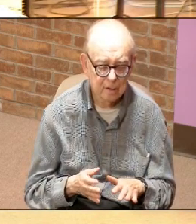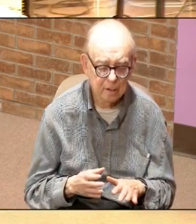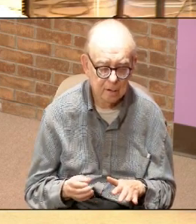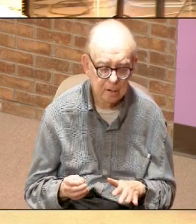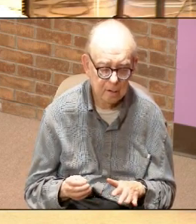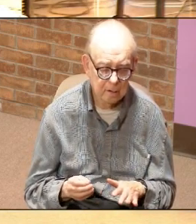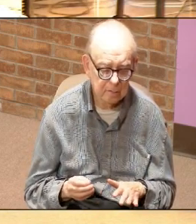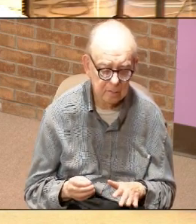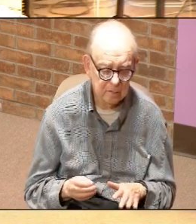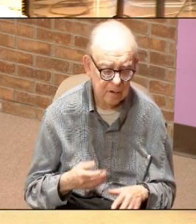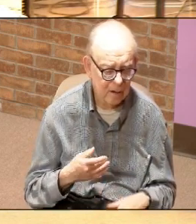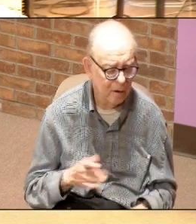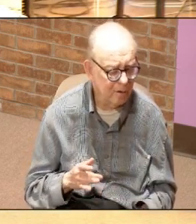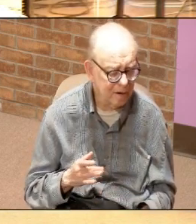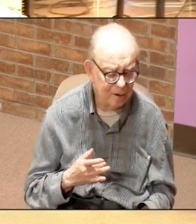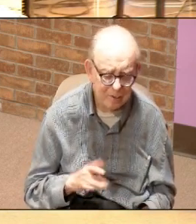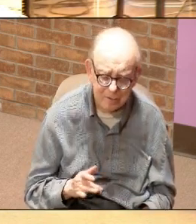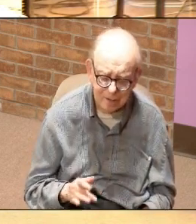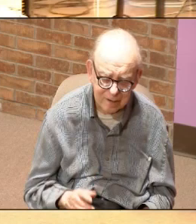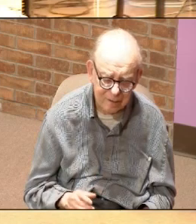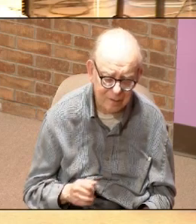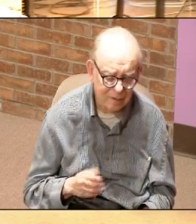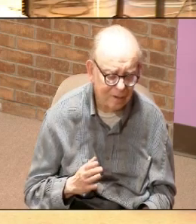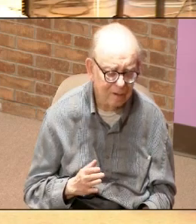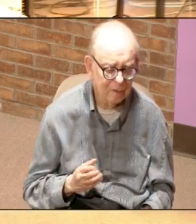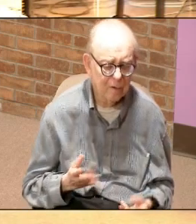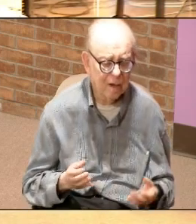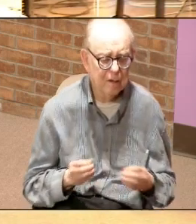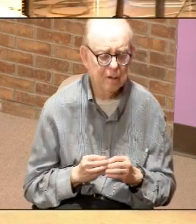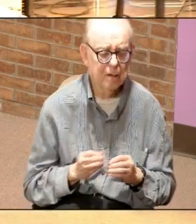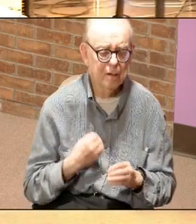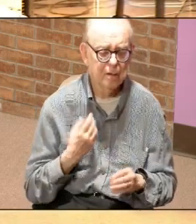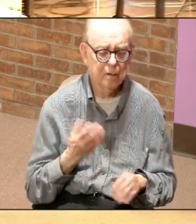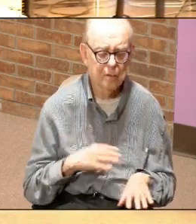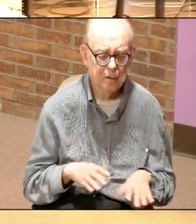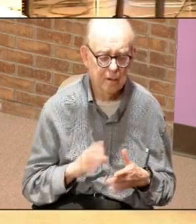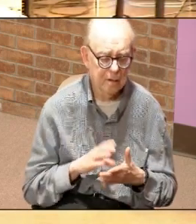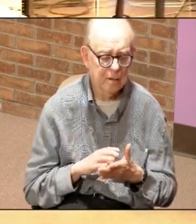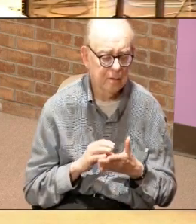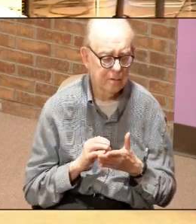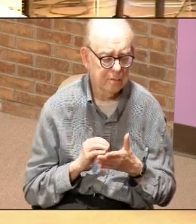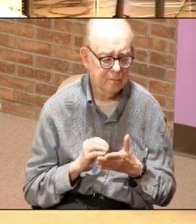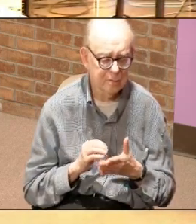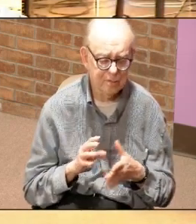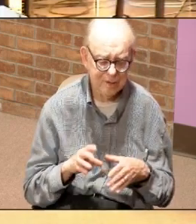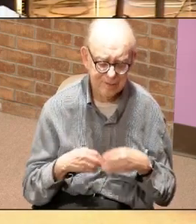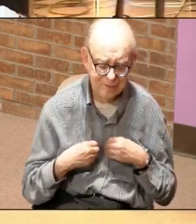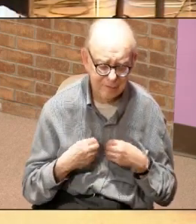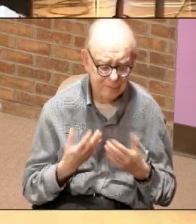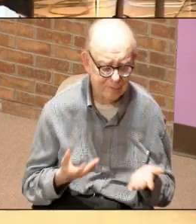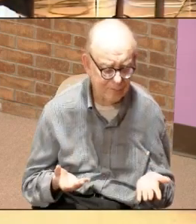And it's just hurting and hurting and hurting. And God, how much more do we have to endure this?